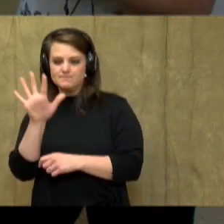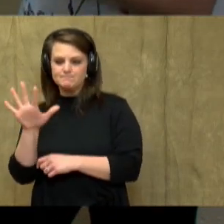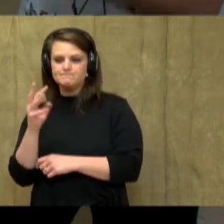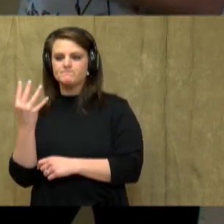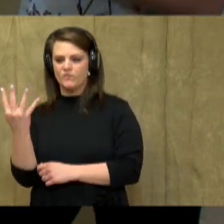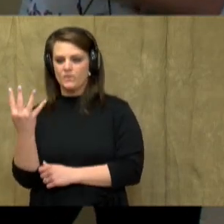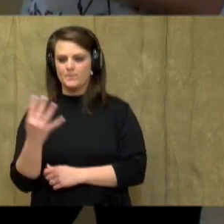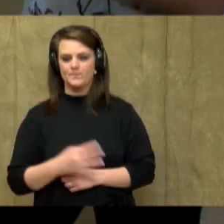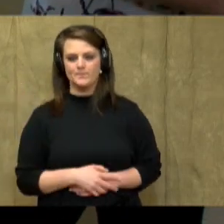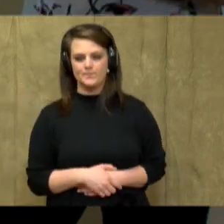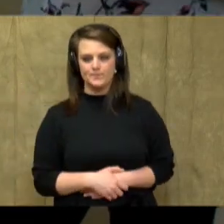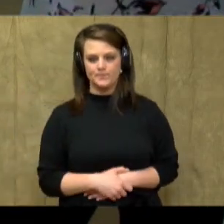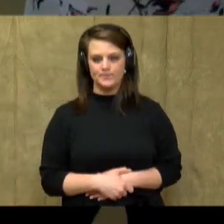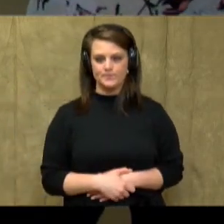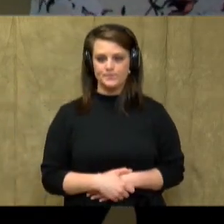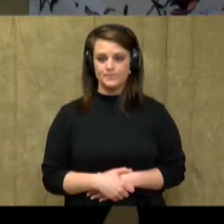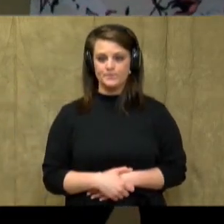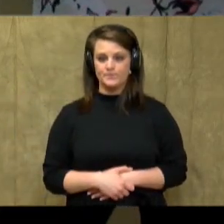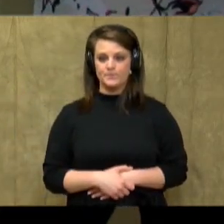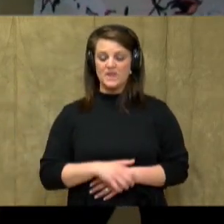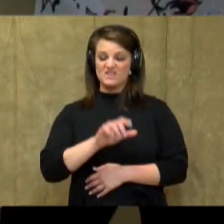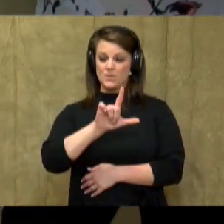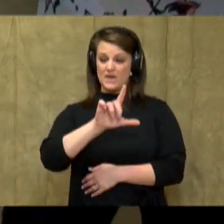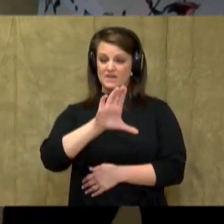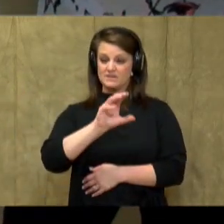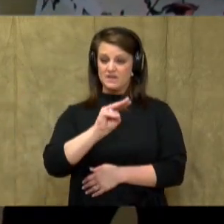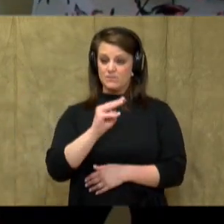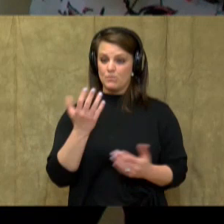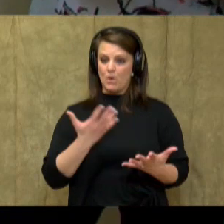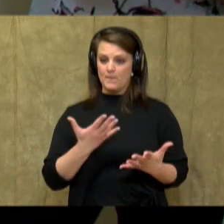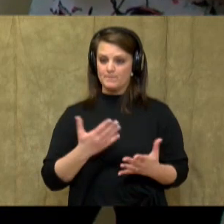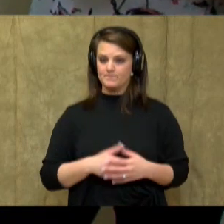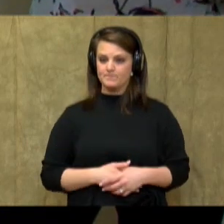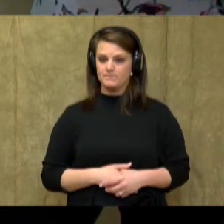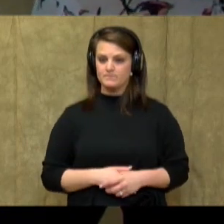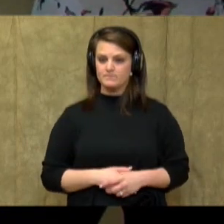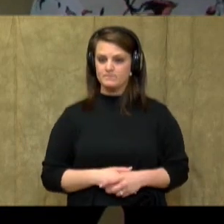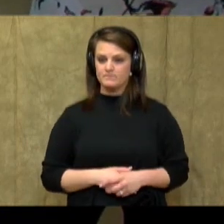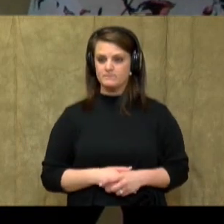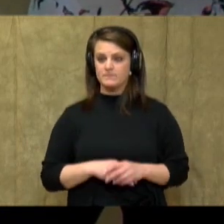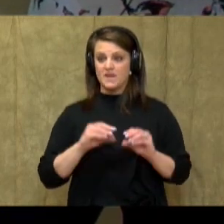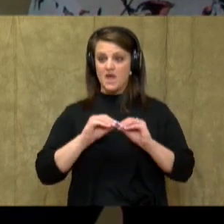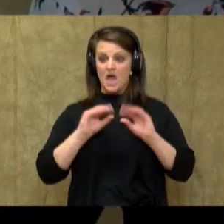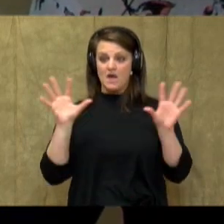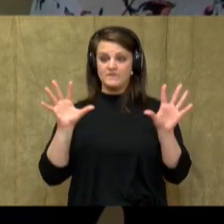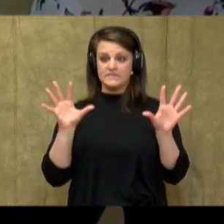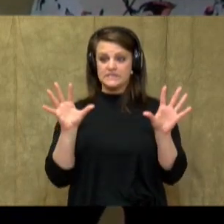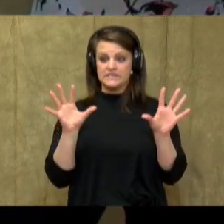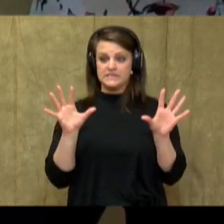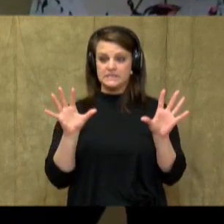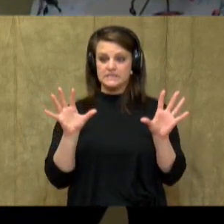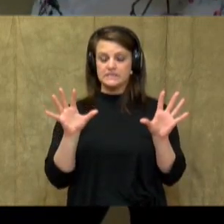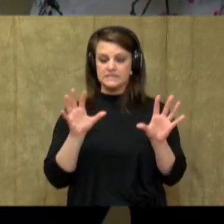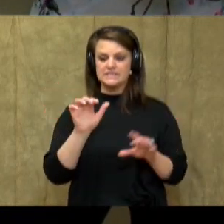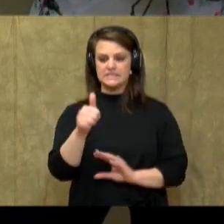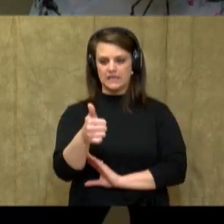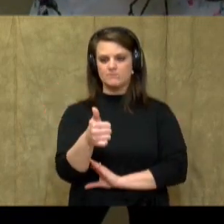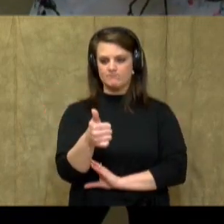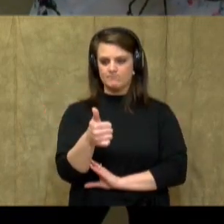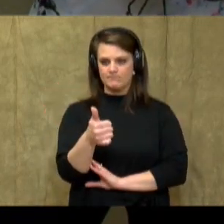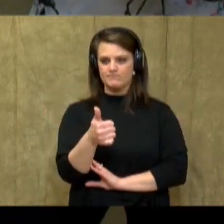to see. What would be the common denominator? Obviously, it's going to be